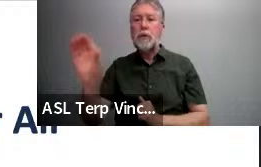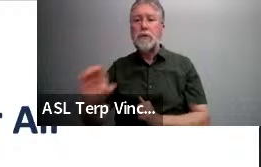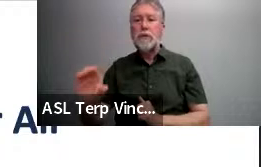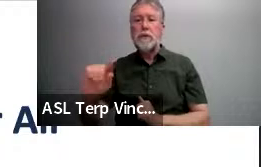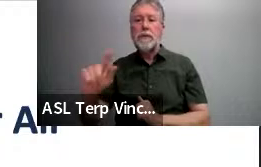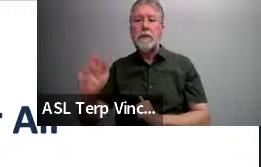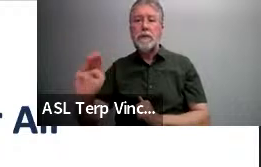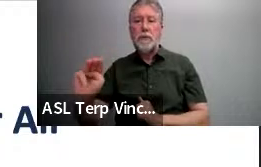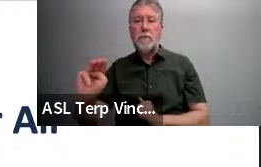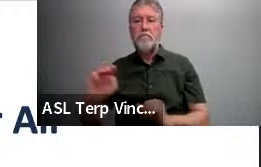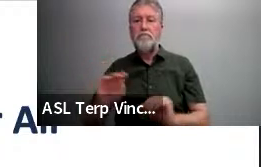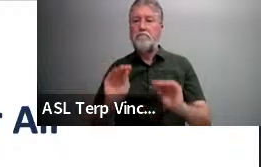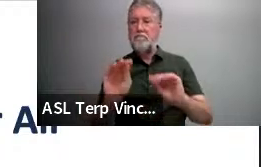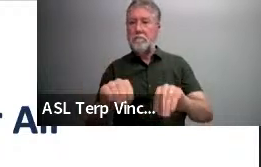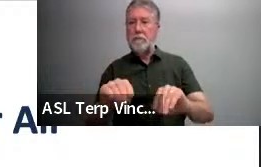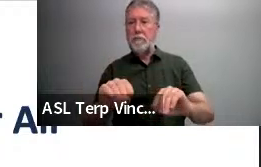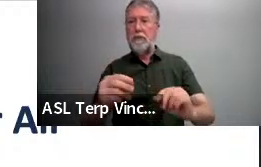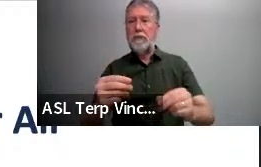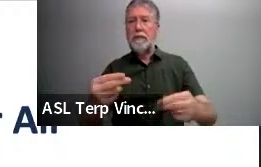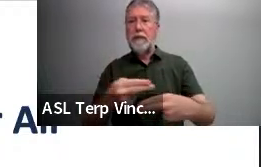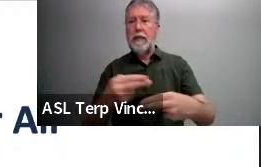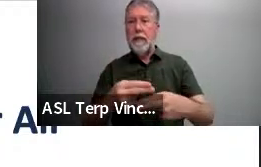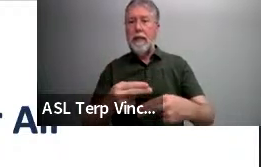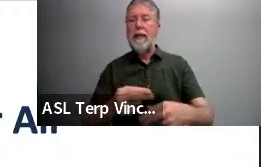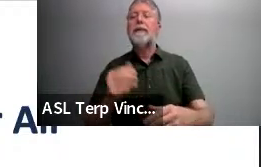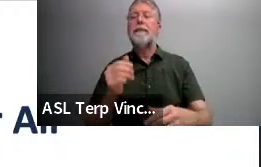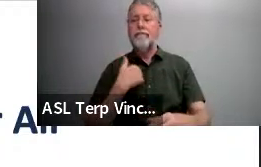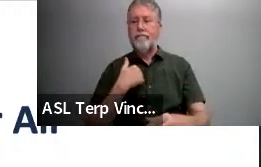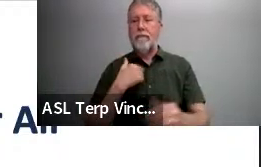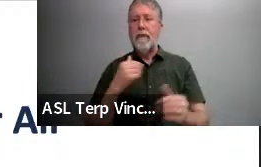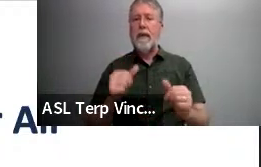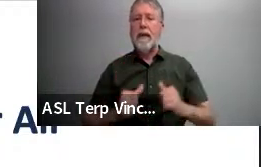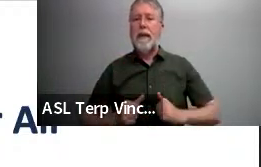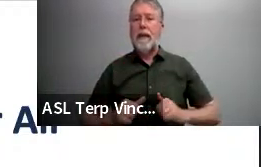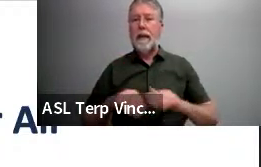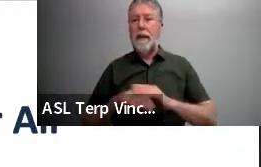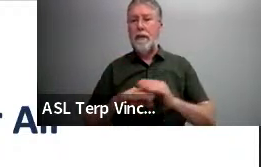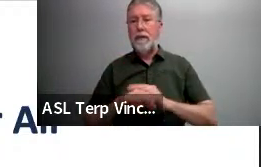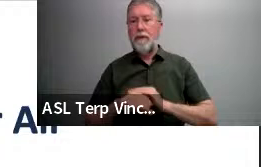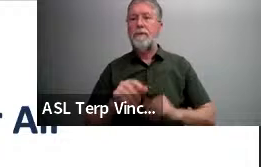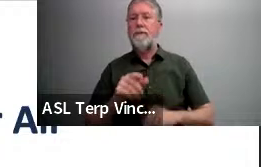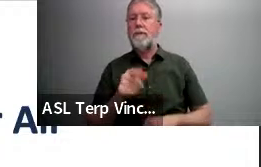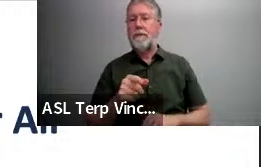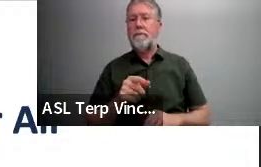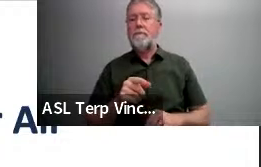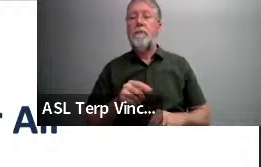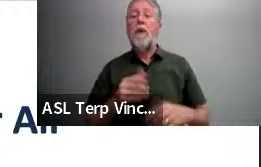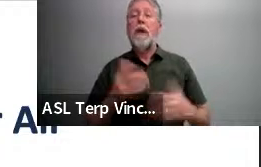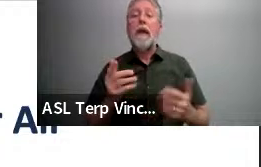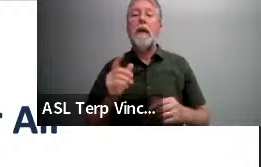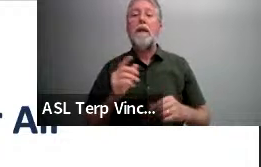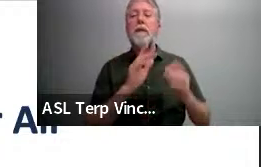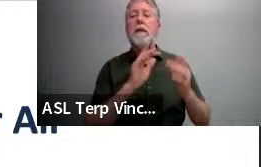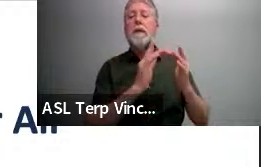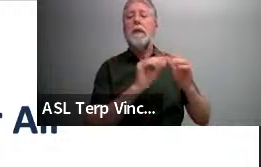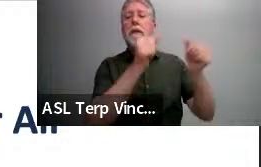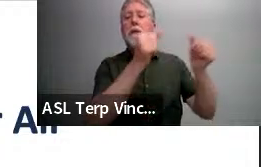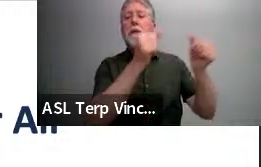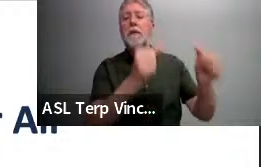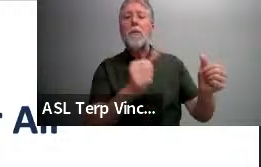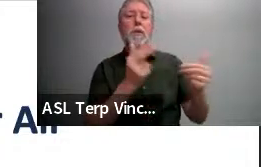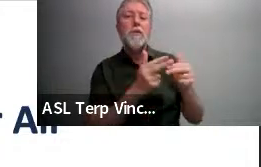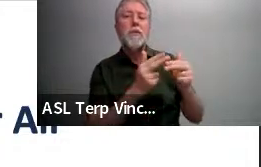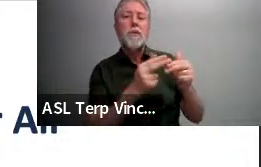slide deck and will also be posted in our website as more information is developed in the near future.